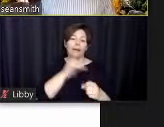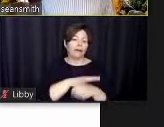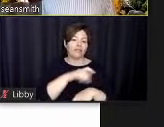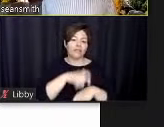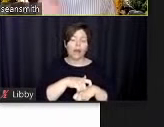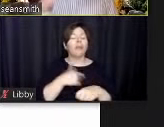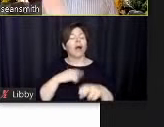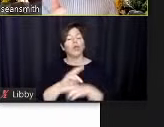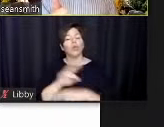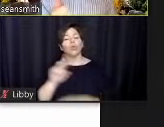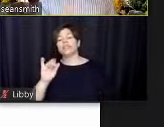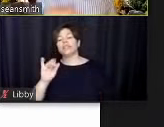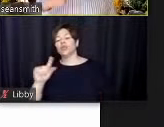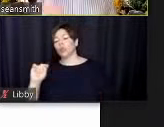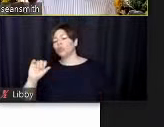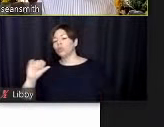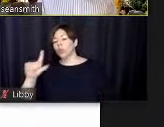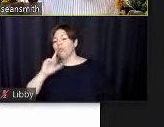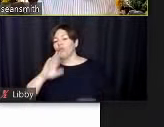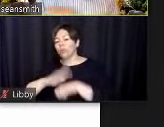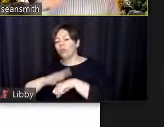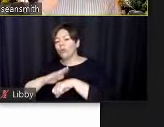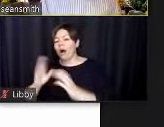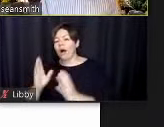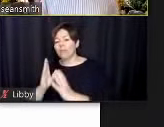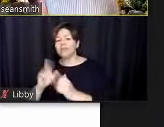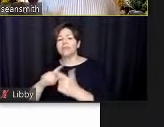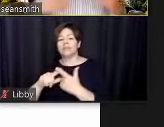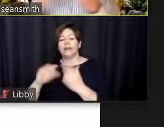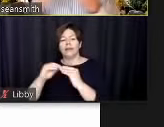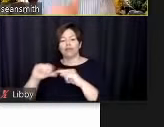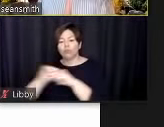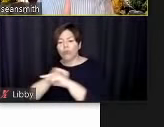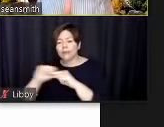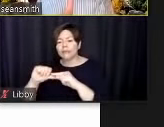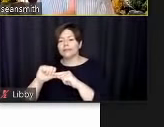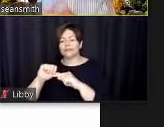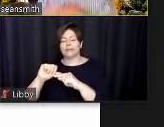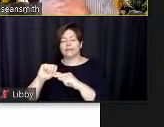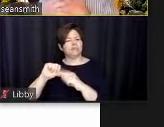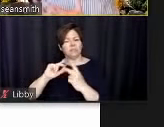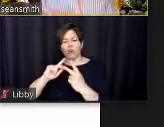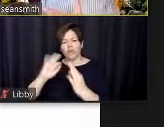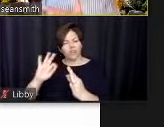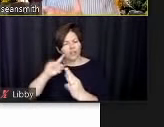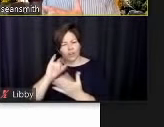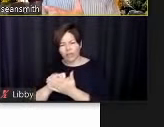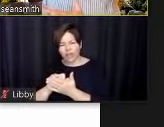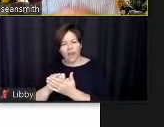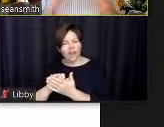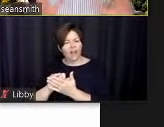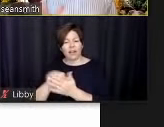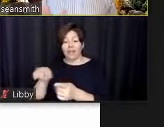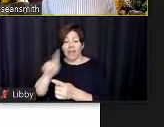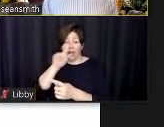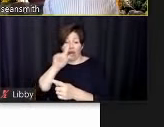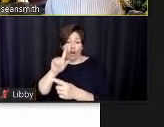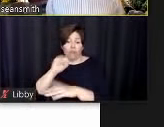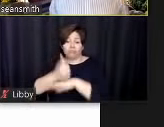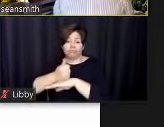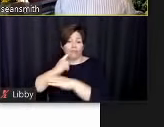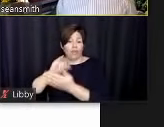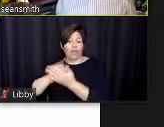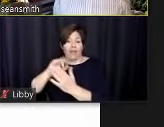use digital tools for prompting, for extra practice, for drilling. They're perfect for that. They're made for that. And I'm not just thinking